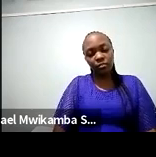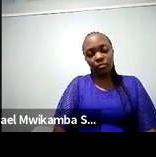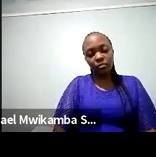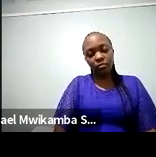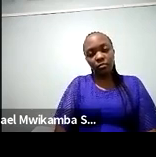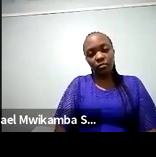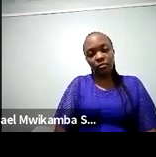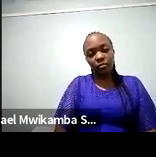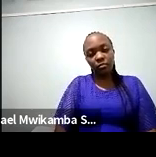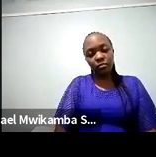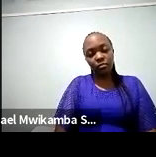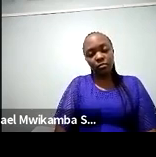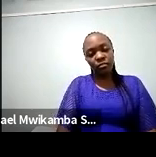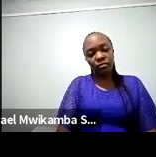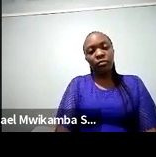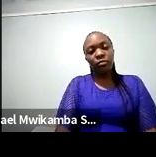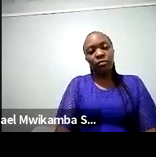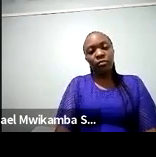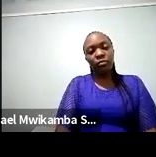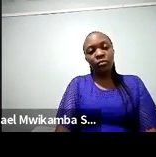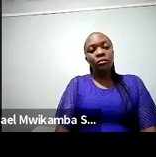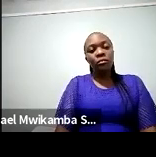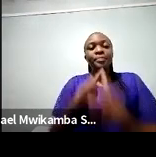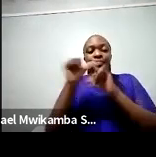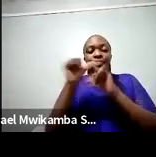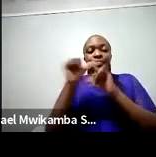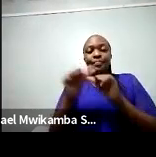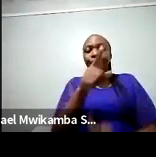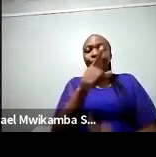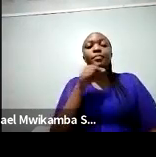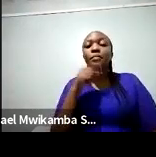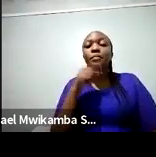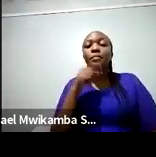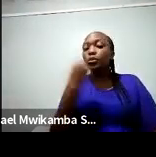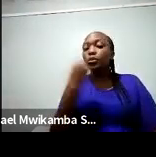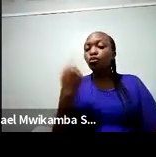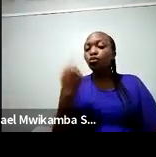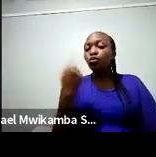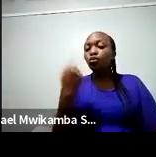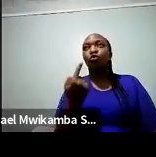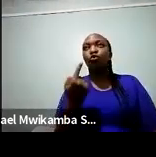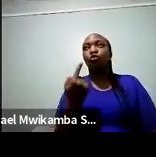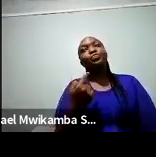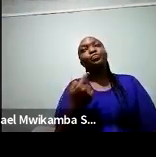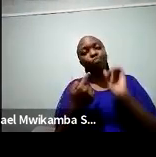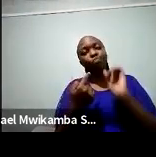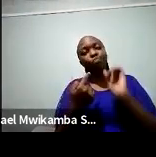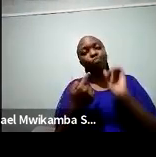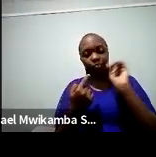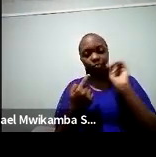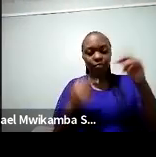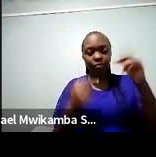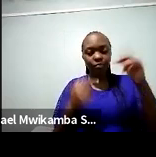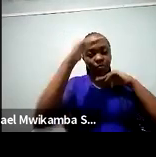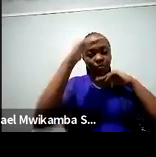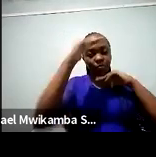Yeah. So I was talking of this dude who has gone back to the bazaar back in high school. And this is what he's saying. Instead